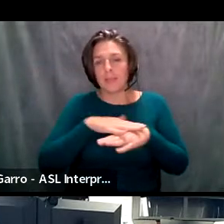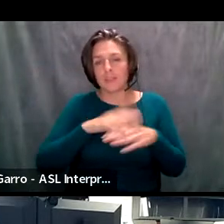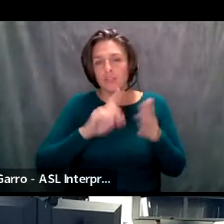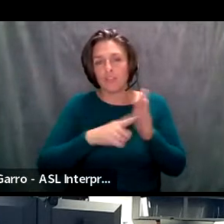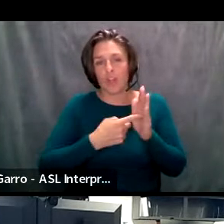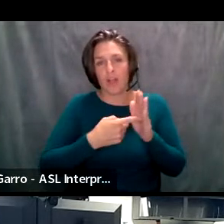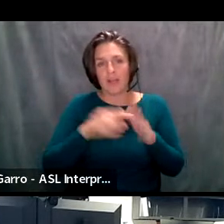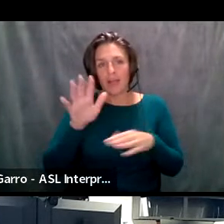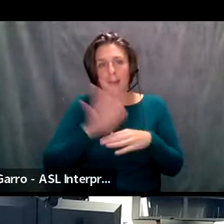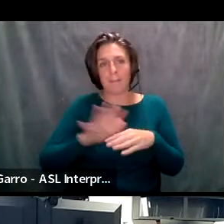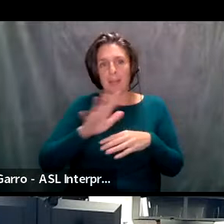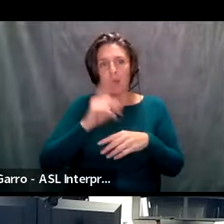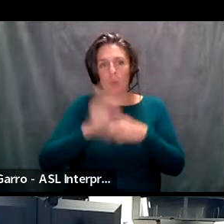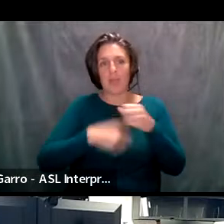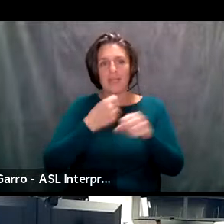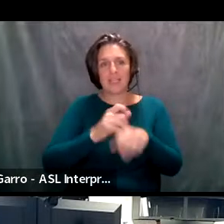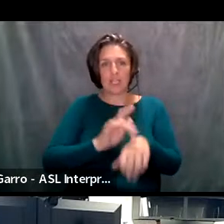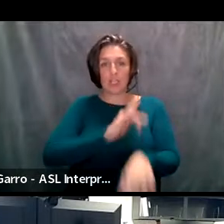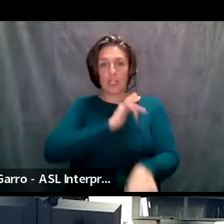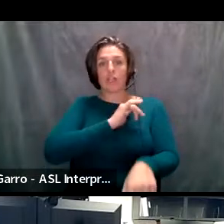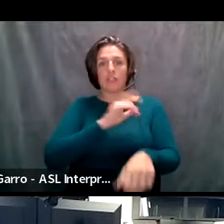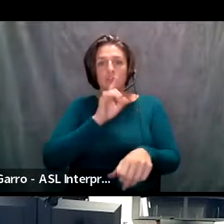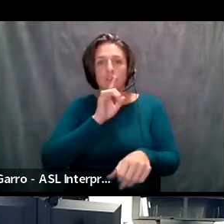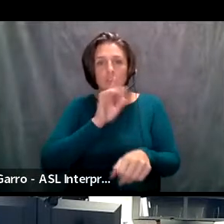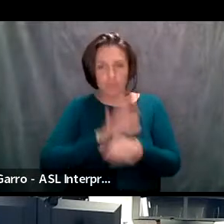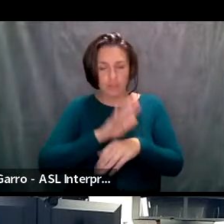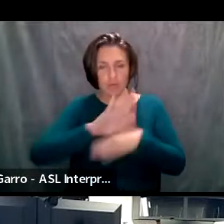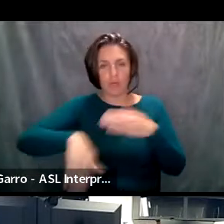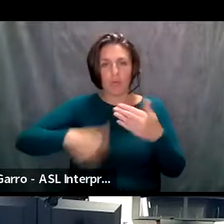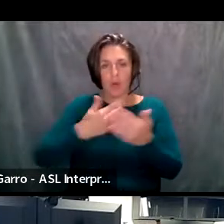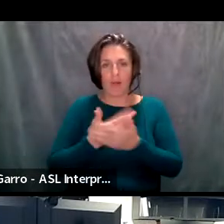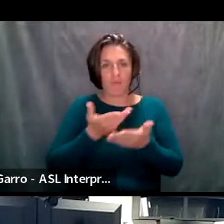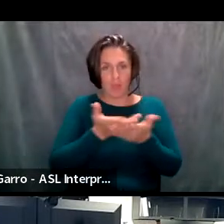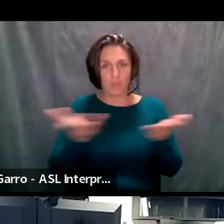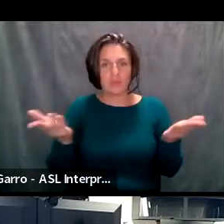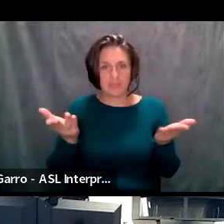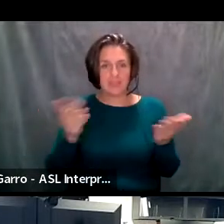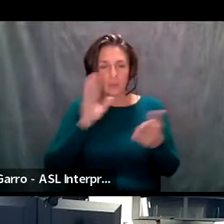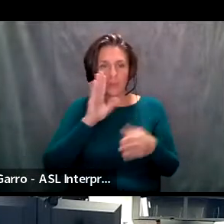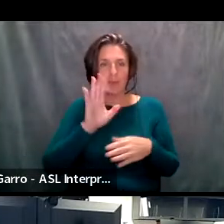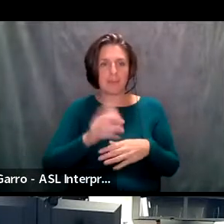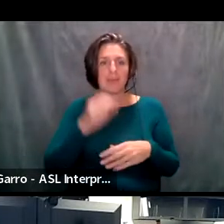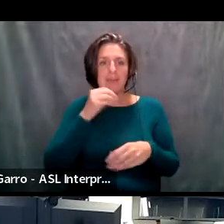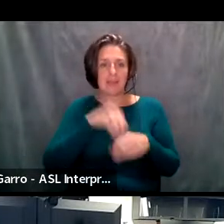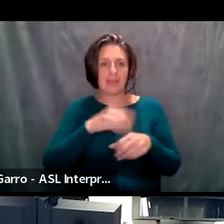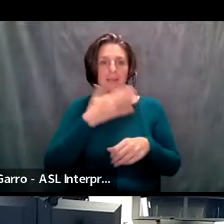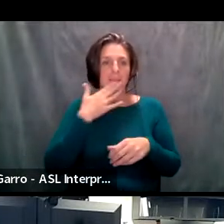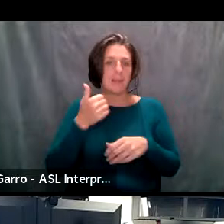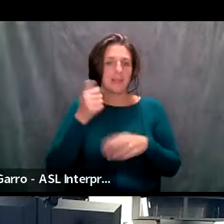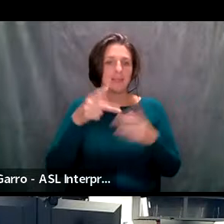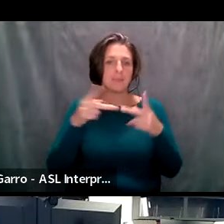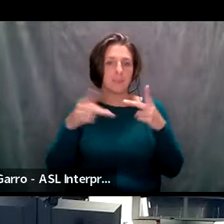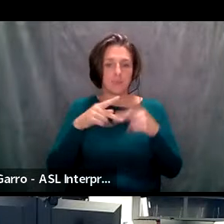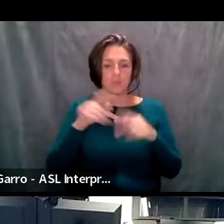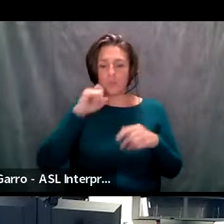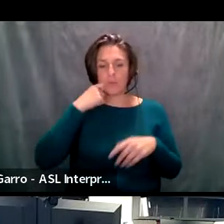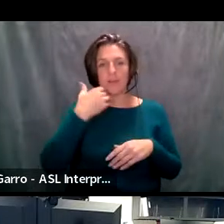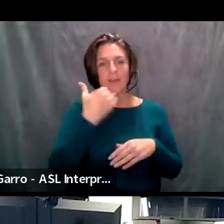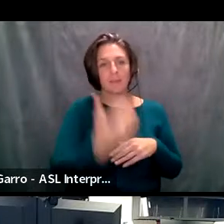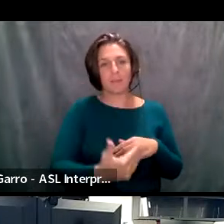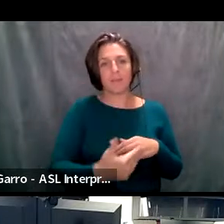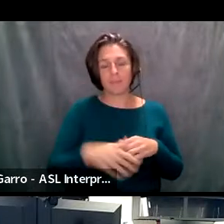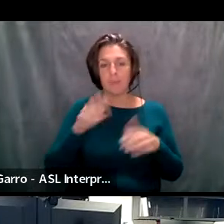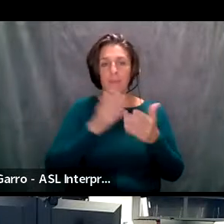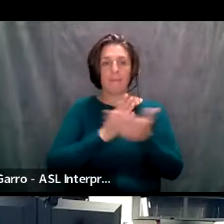year early to ensure all of those things are going to be in the best position. Cool. Thank you. All